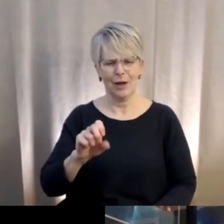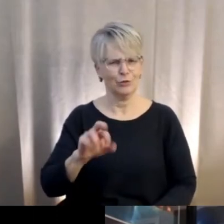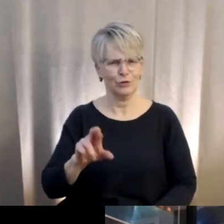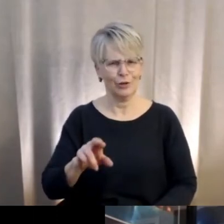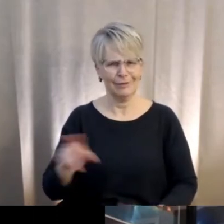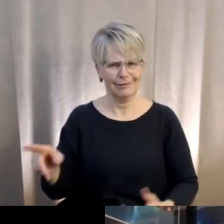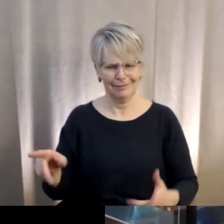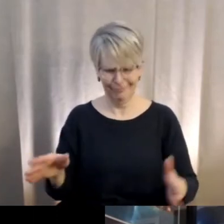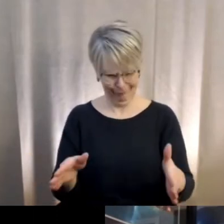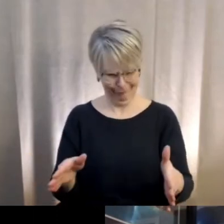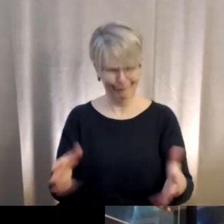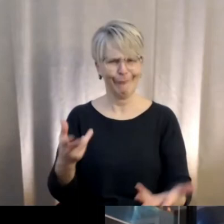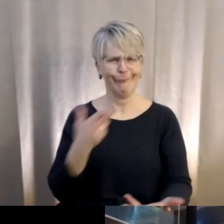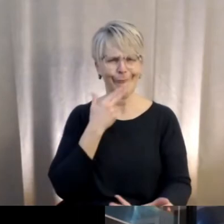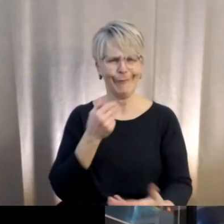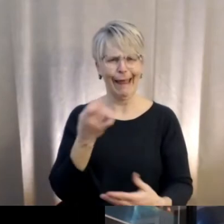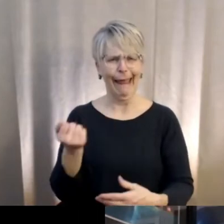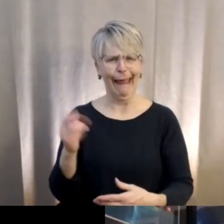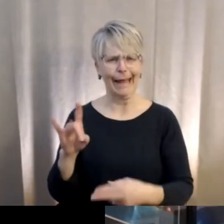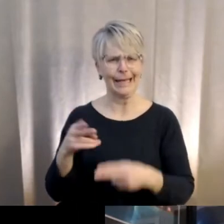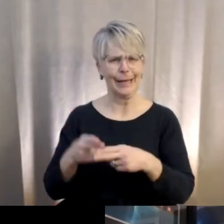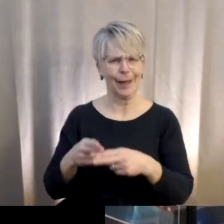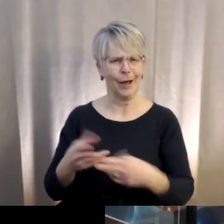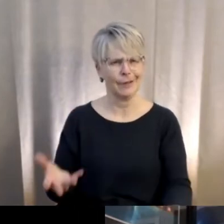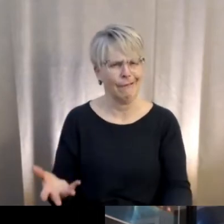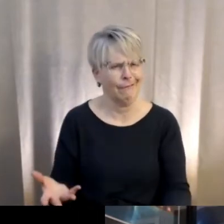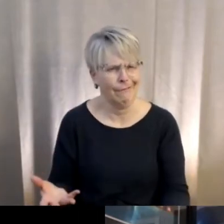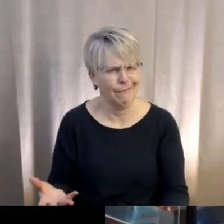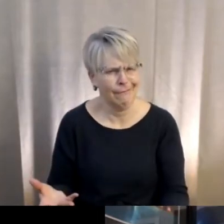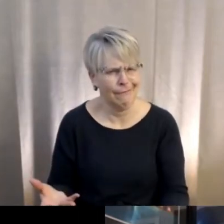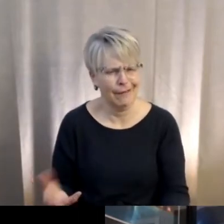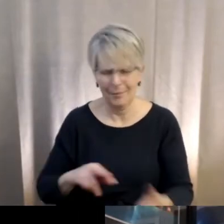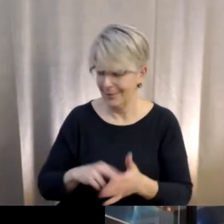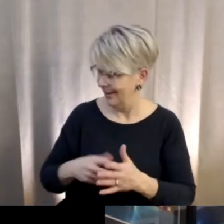capable if he wanted to, but yeah, that's the only thing that